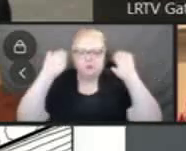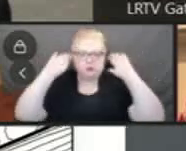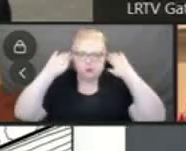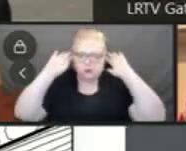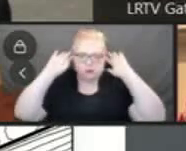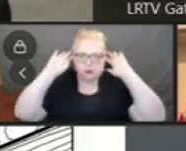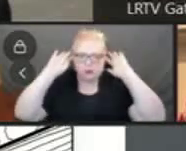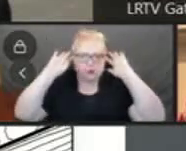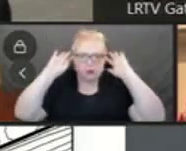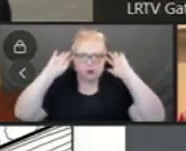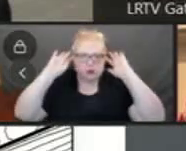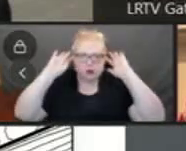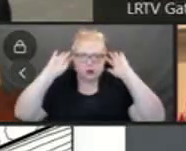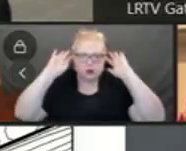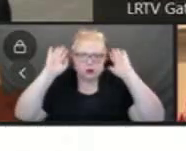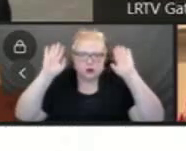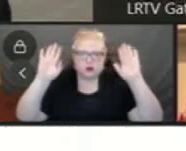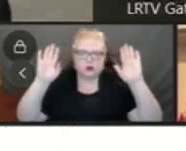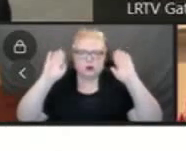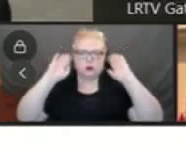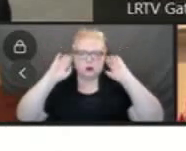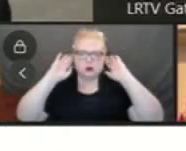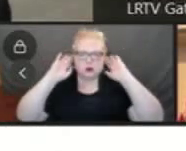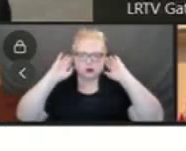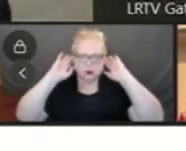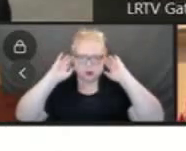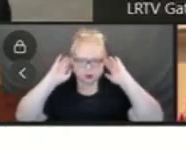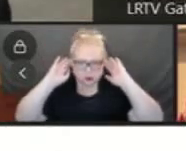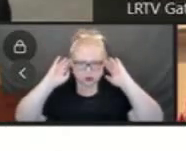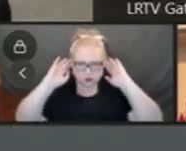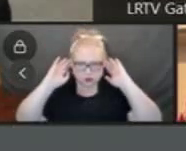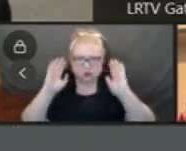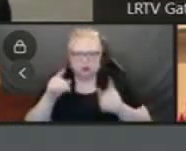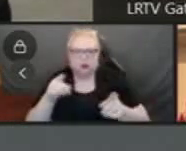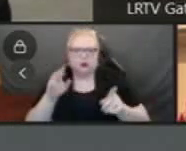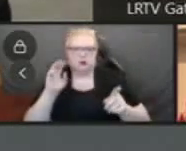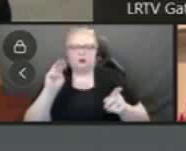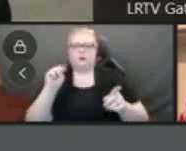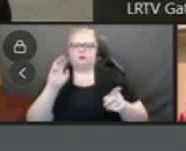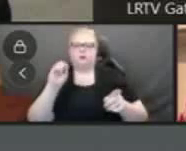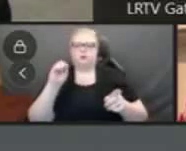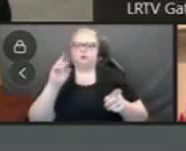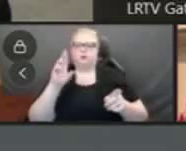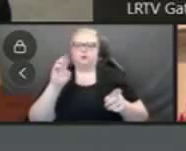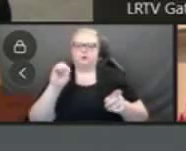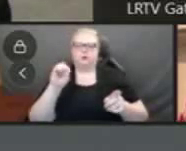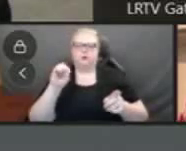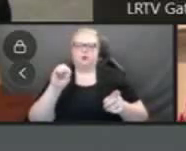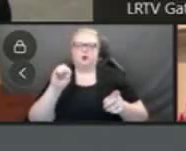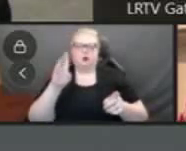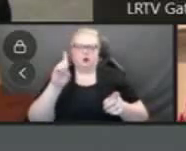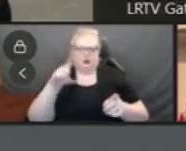Secretary, that was, it was sent out Friday,